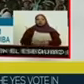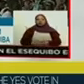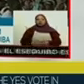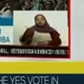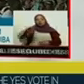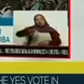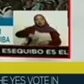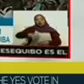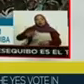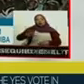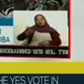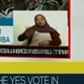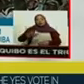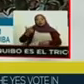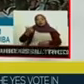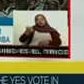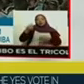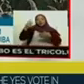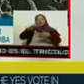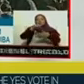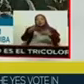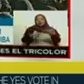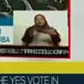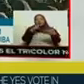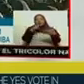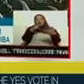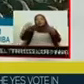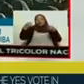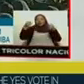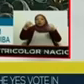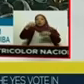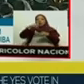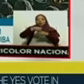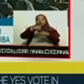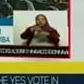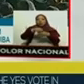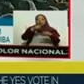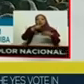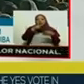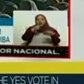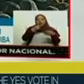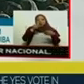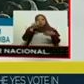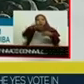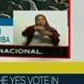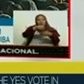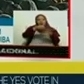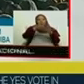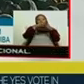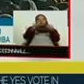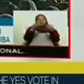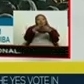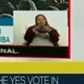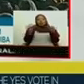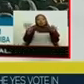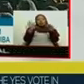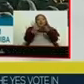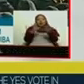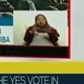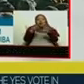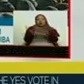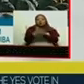the cruelest of blockades, and as part of the U.S. hypocrisy, they deny that there even is a diplomatic, military, and